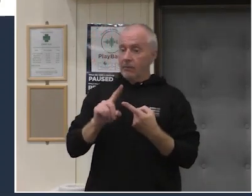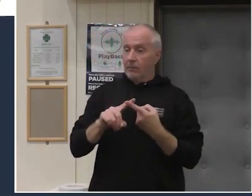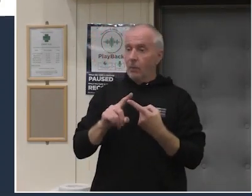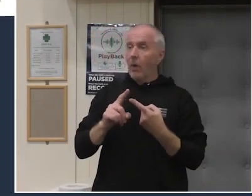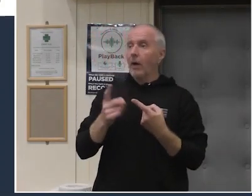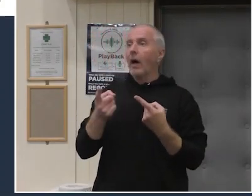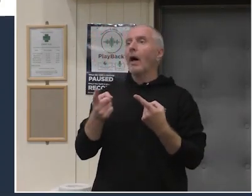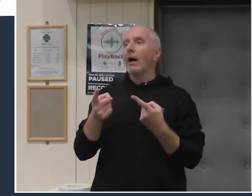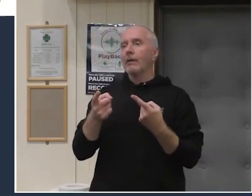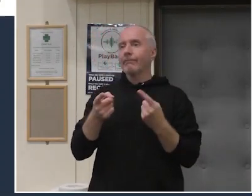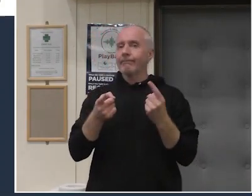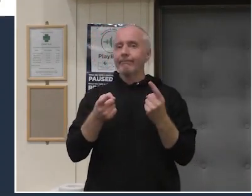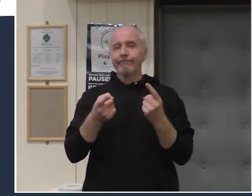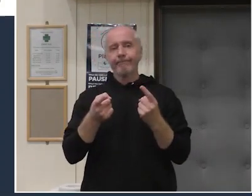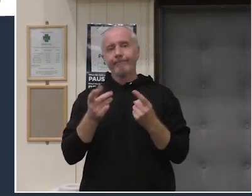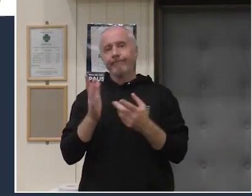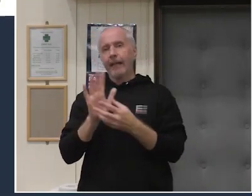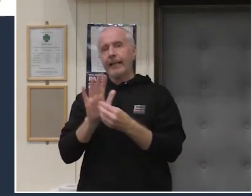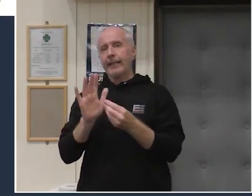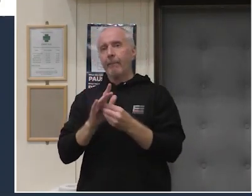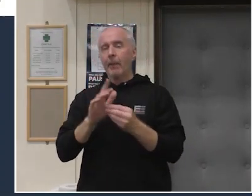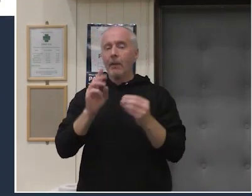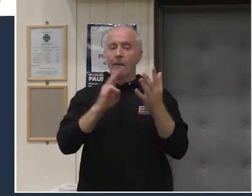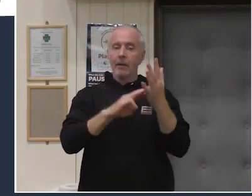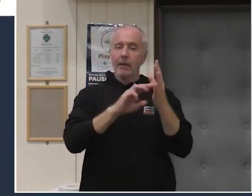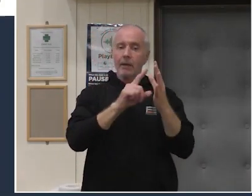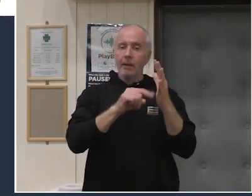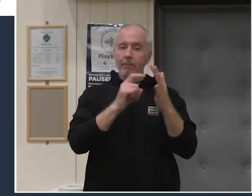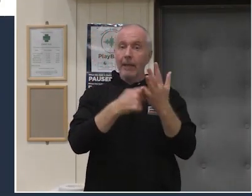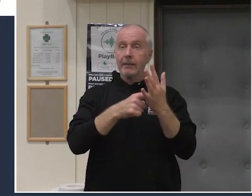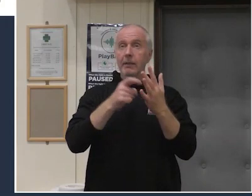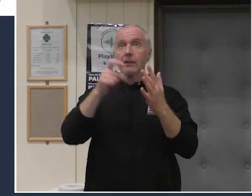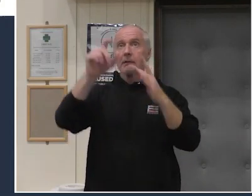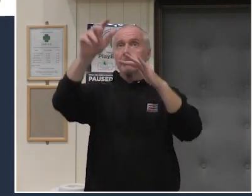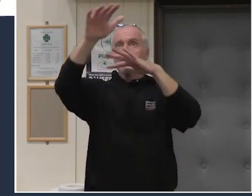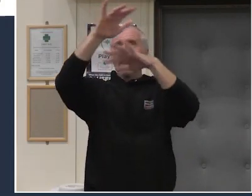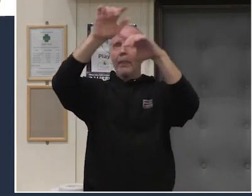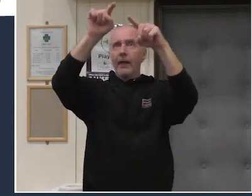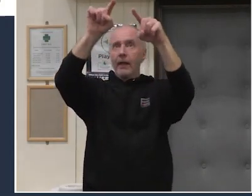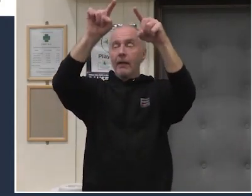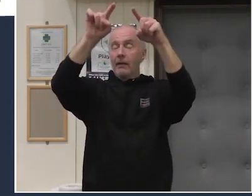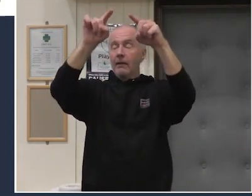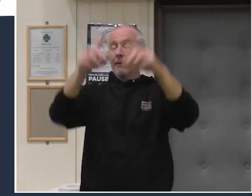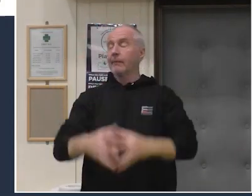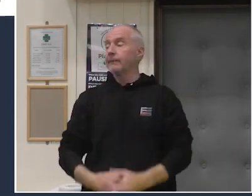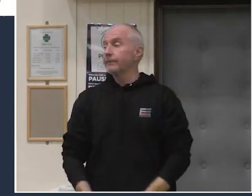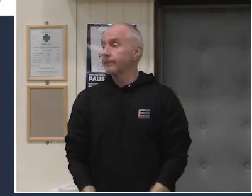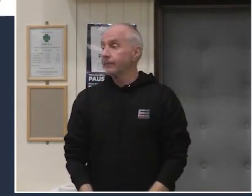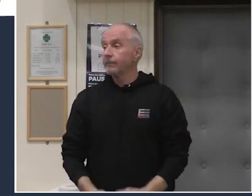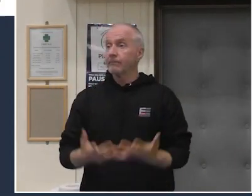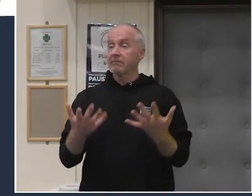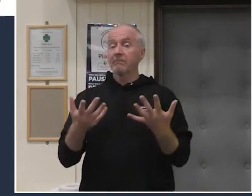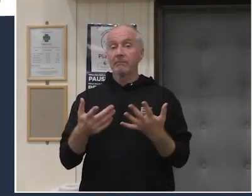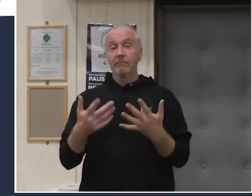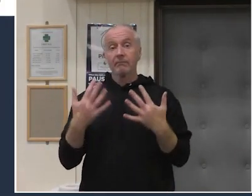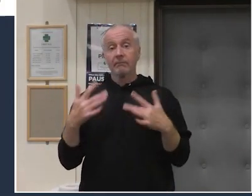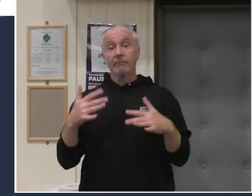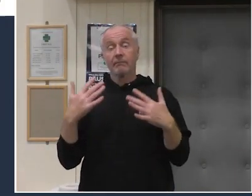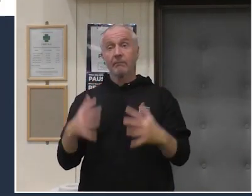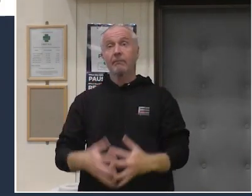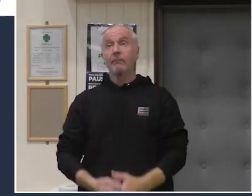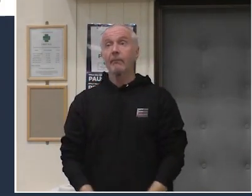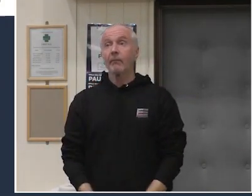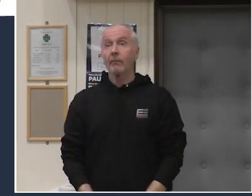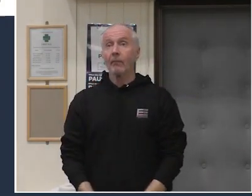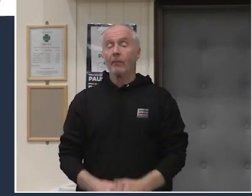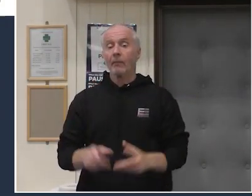say, right, okay, the matter that's out there. So, fantastic. Now, dialing